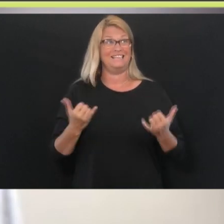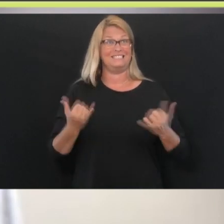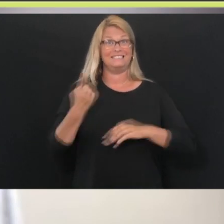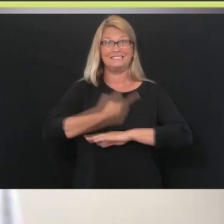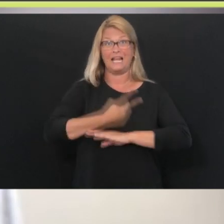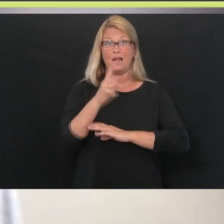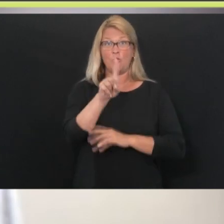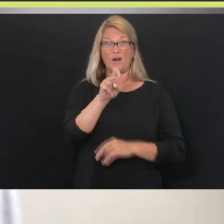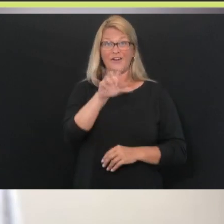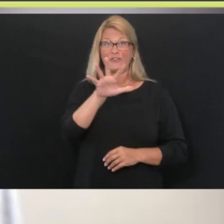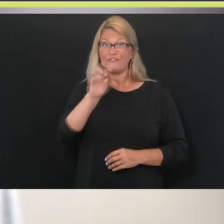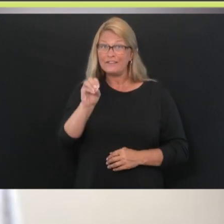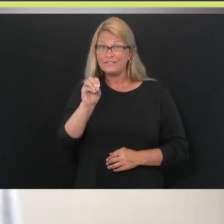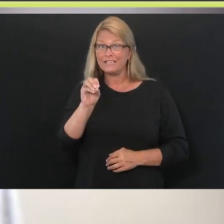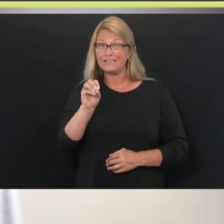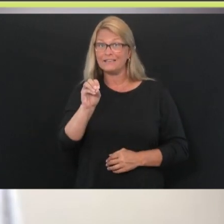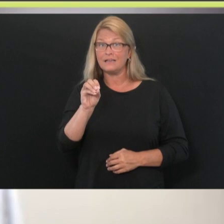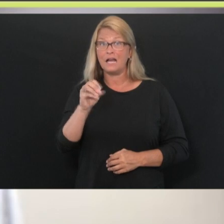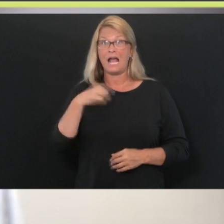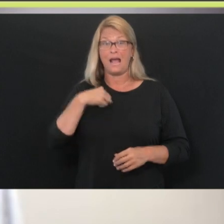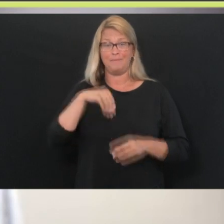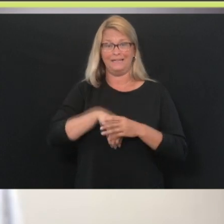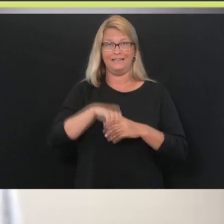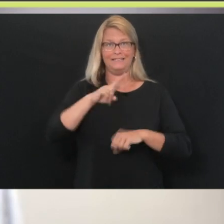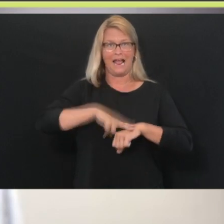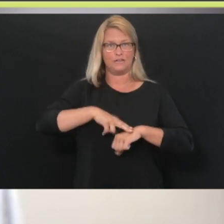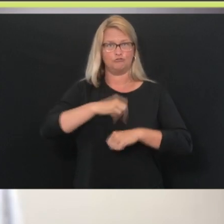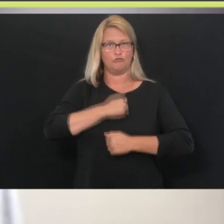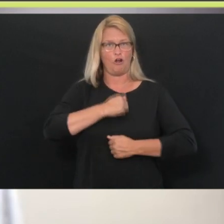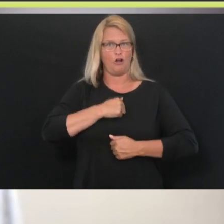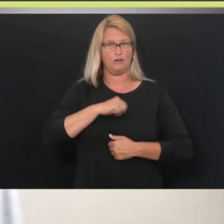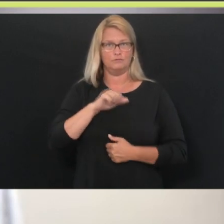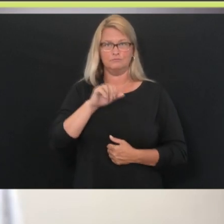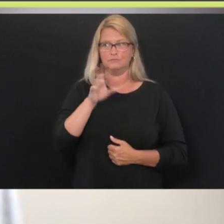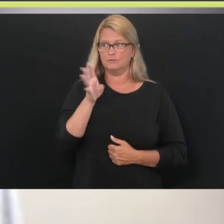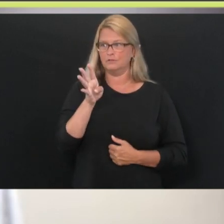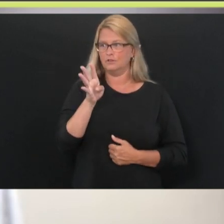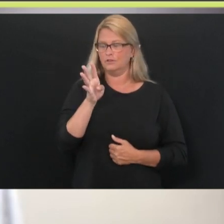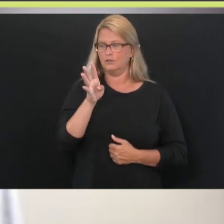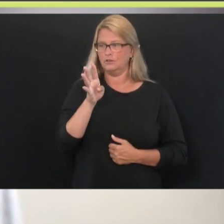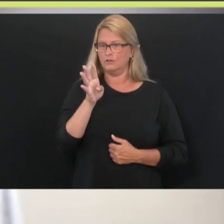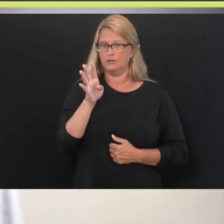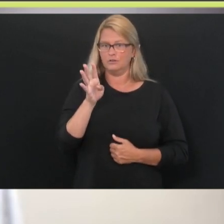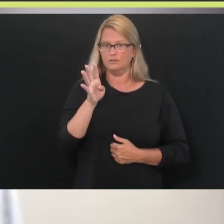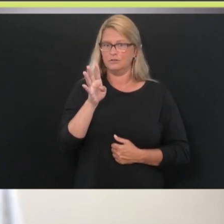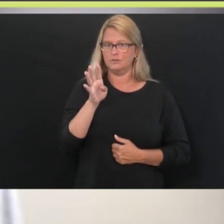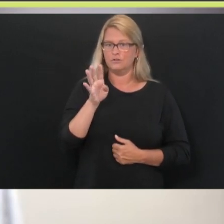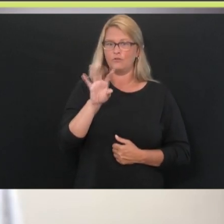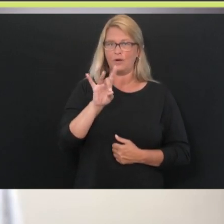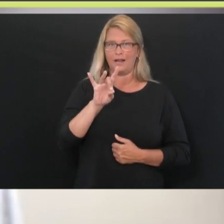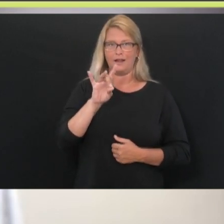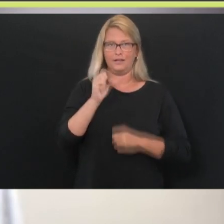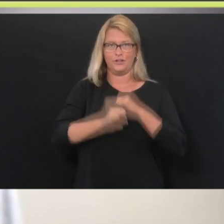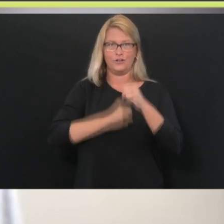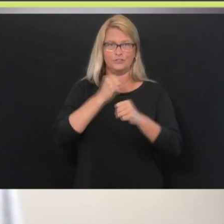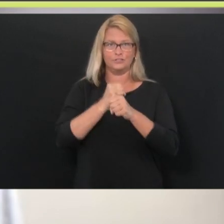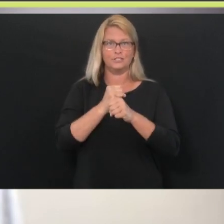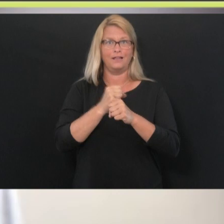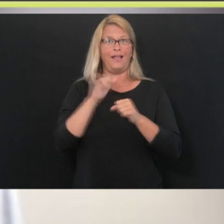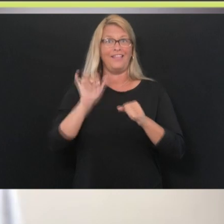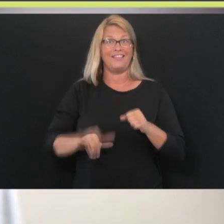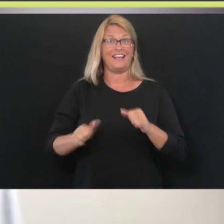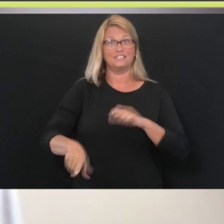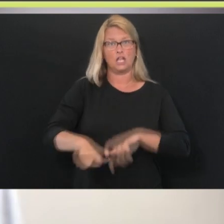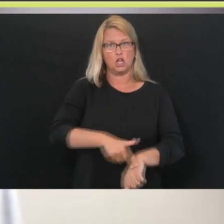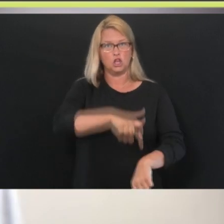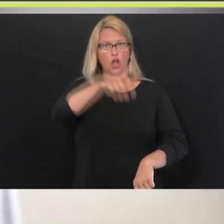150. I've been in the Guard for 39 and a half years and responded to a number of emergencies. This is the